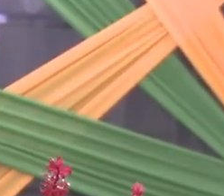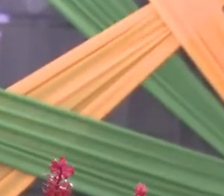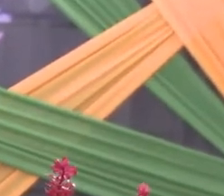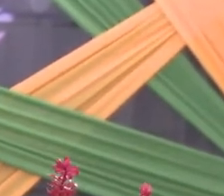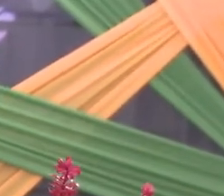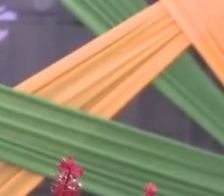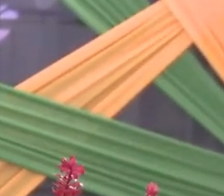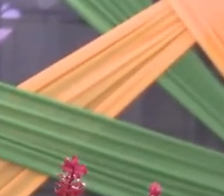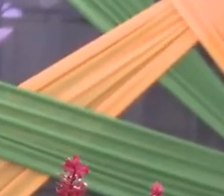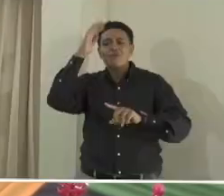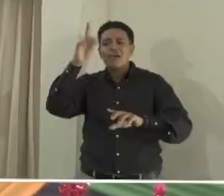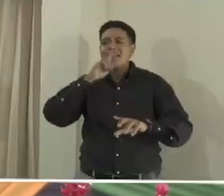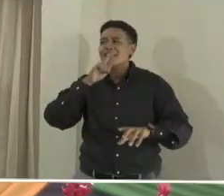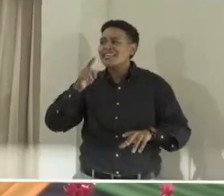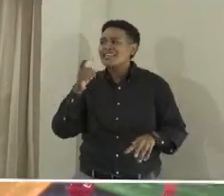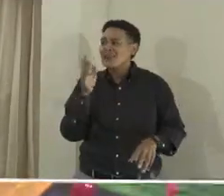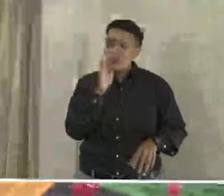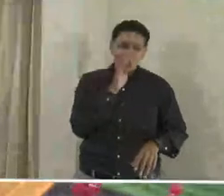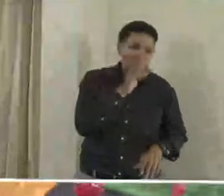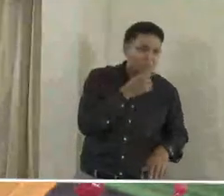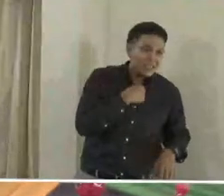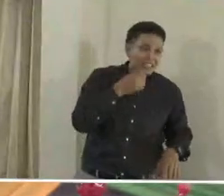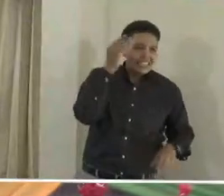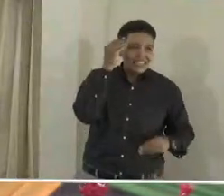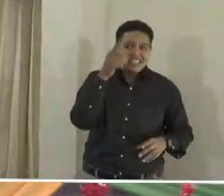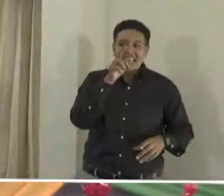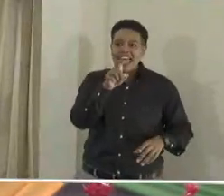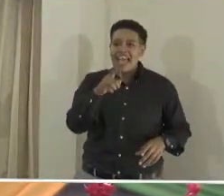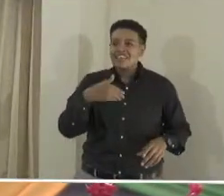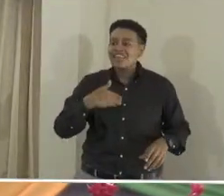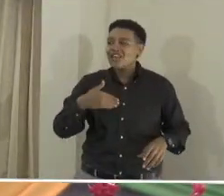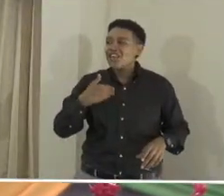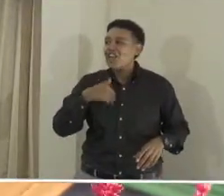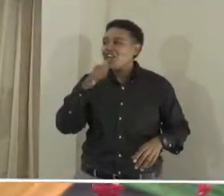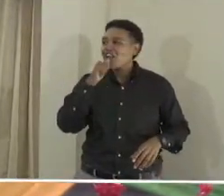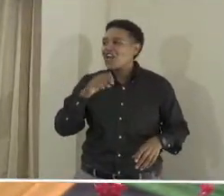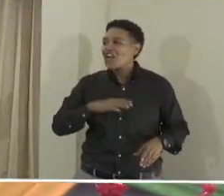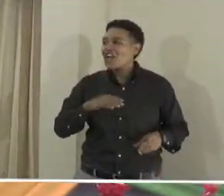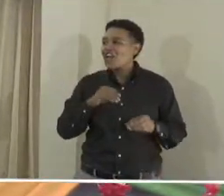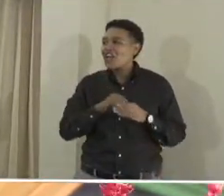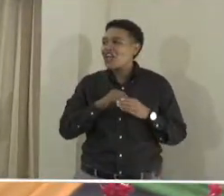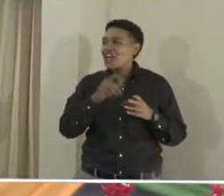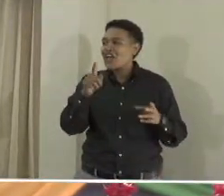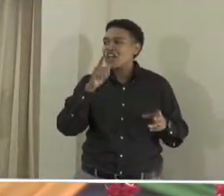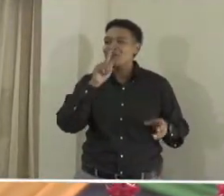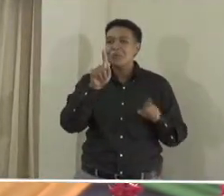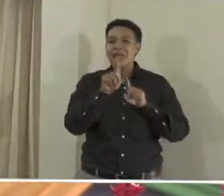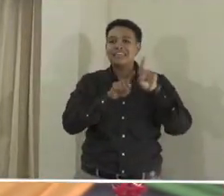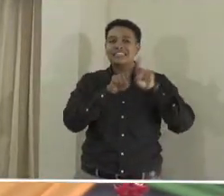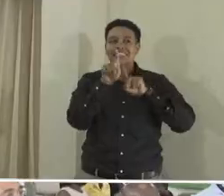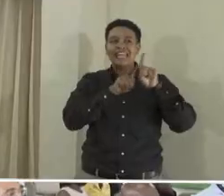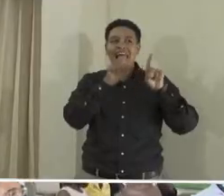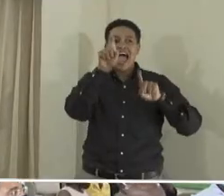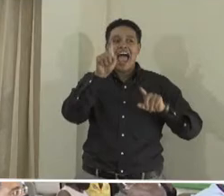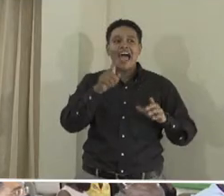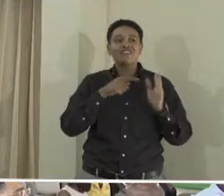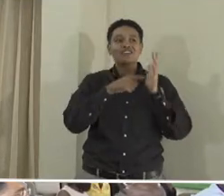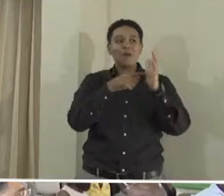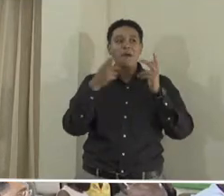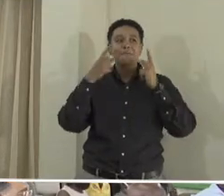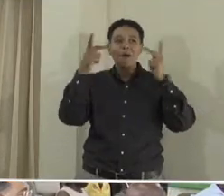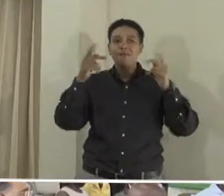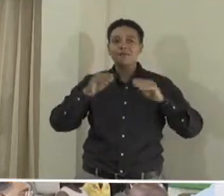Prime Minister whispered to me and say, you have to get this young miss into a program. She's going to be a star. God is